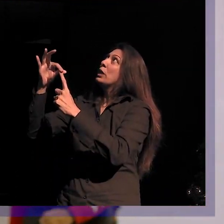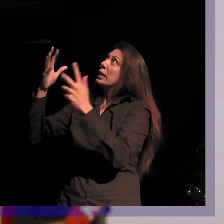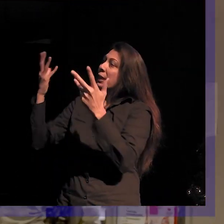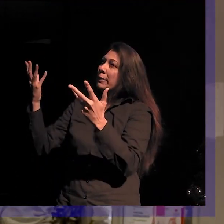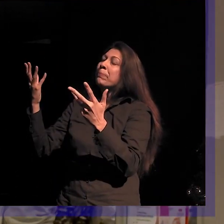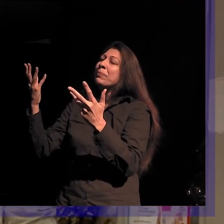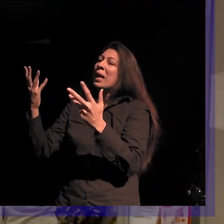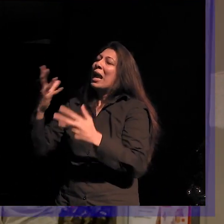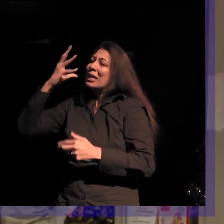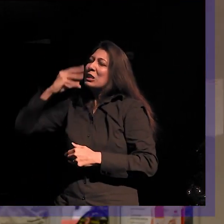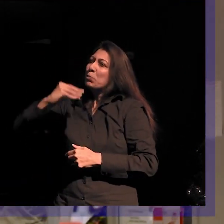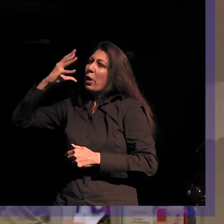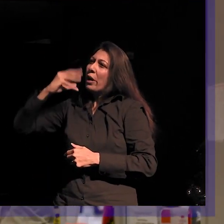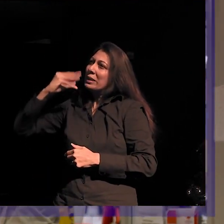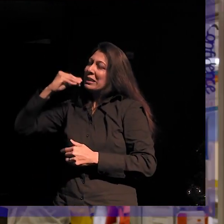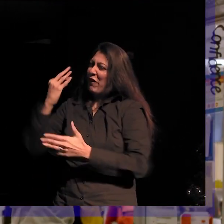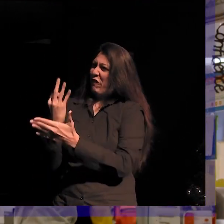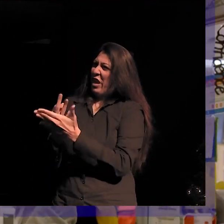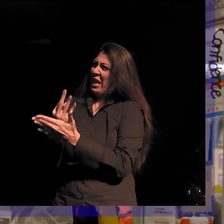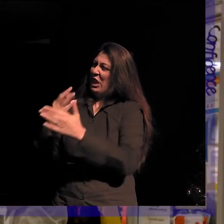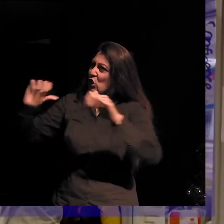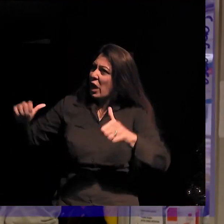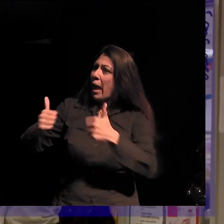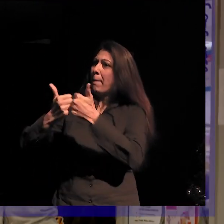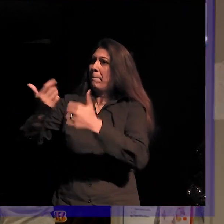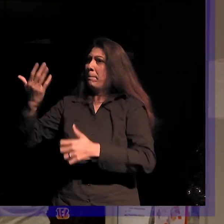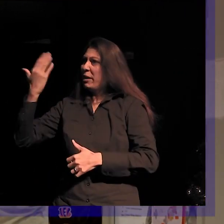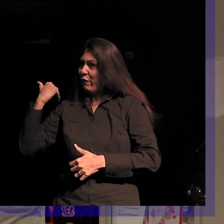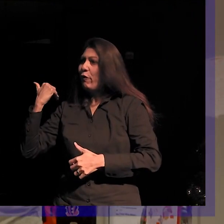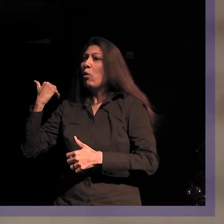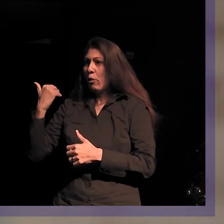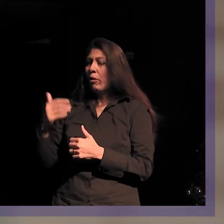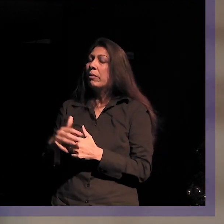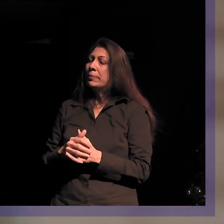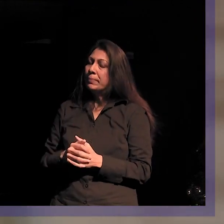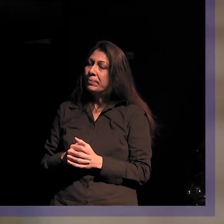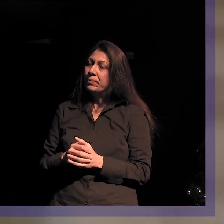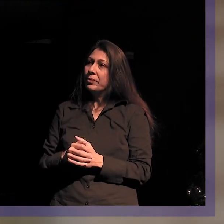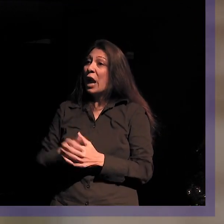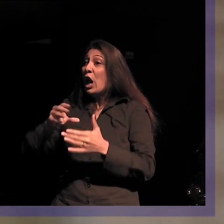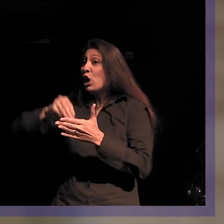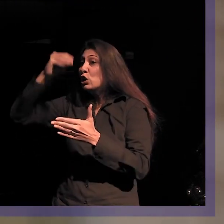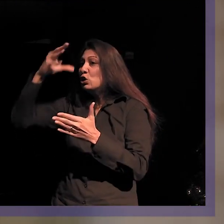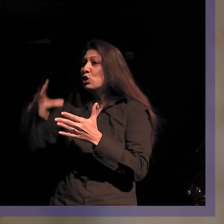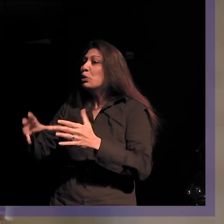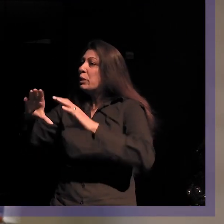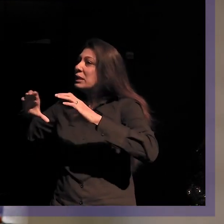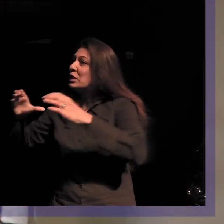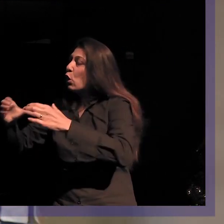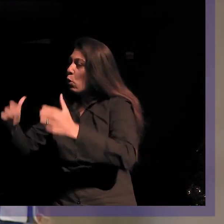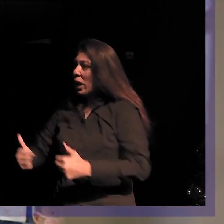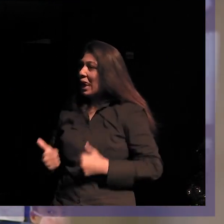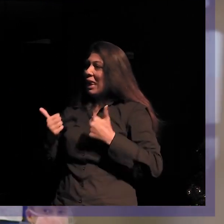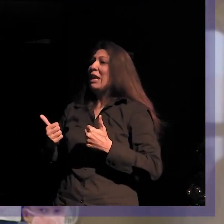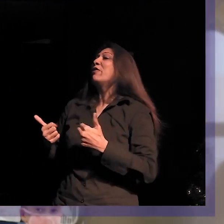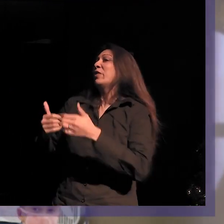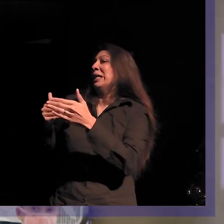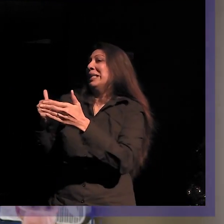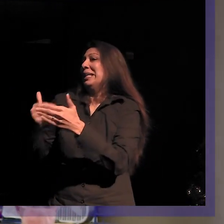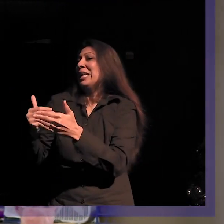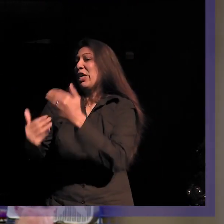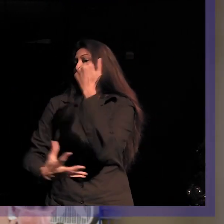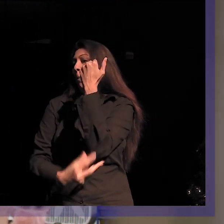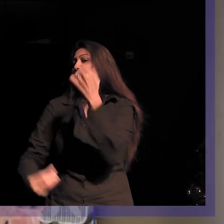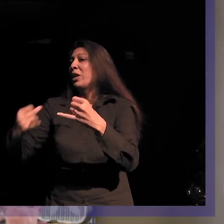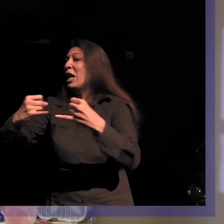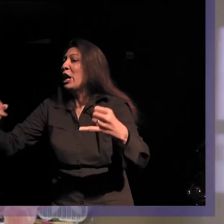were already experiencing financial challenges before the crisis hit. Students who live at or near the poverty line oftentimes